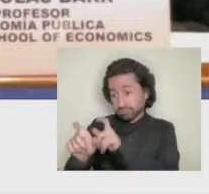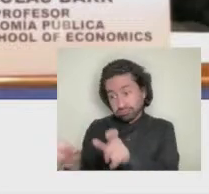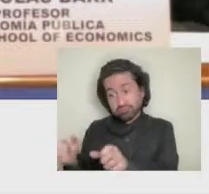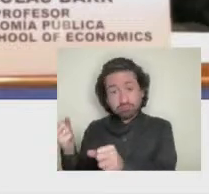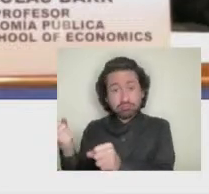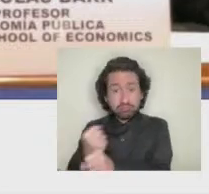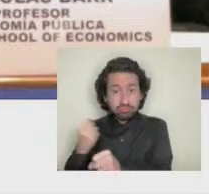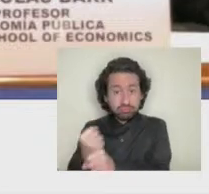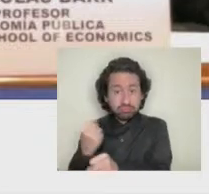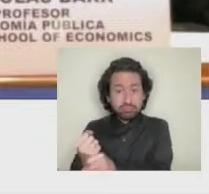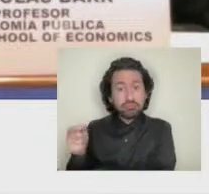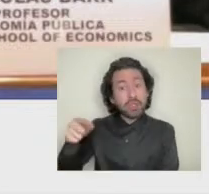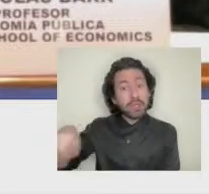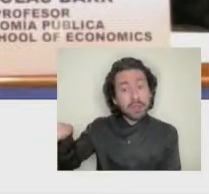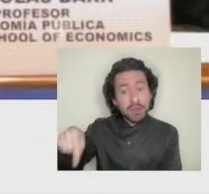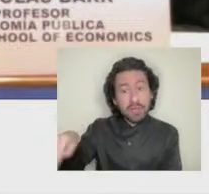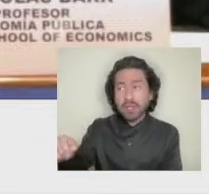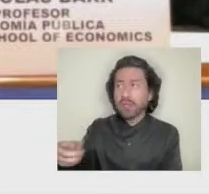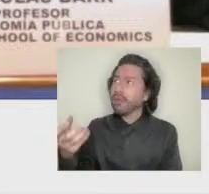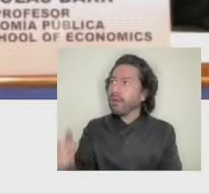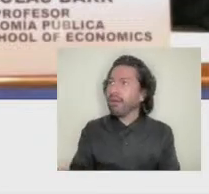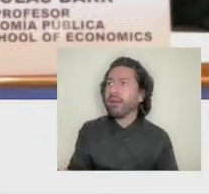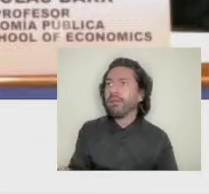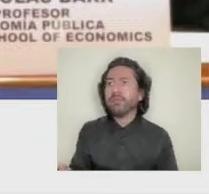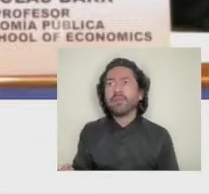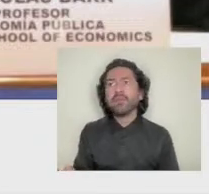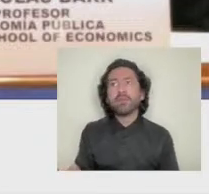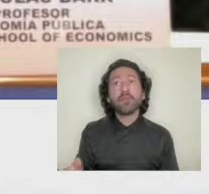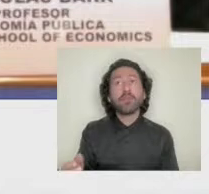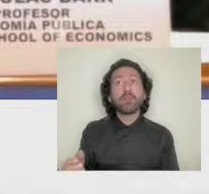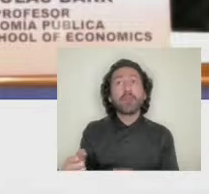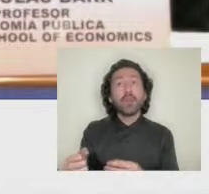the necessary contributions gets a quarter of the